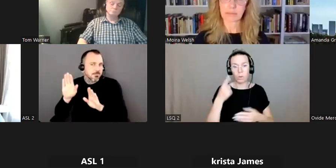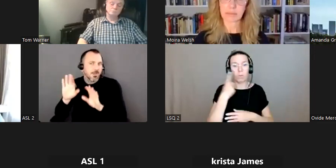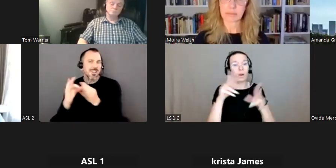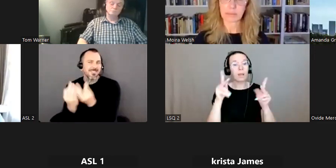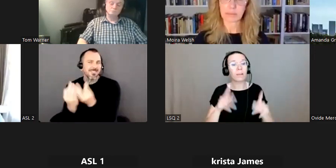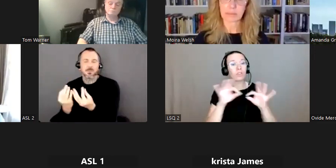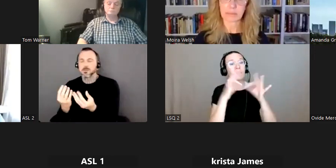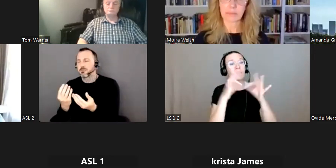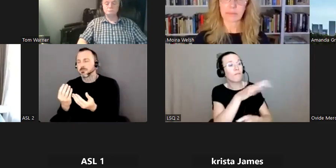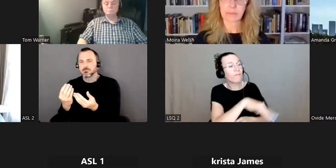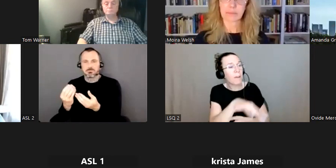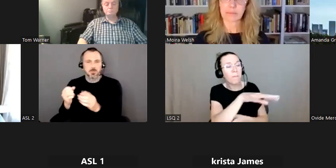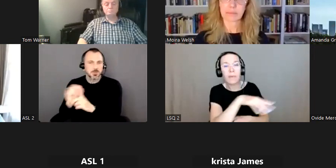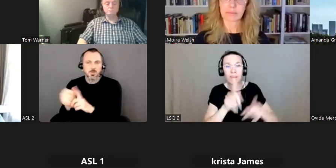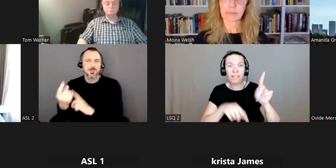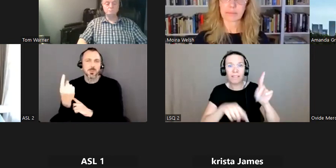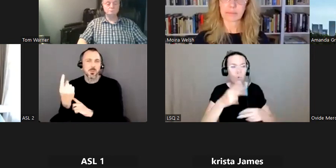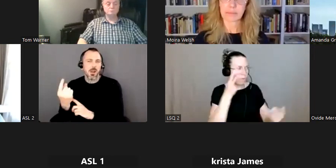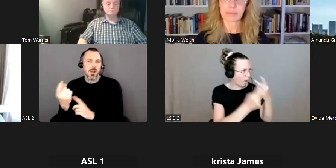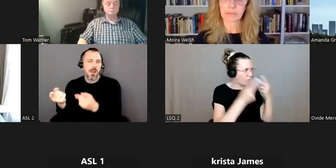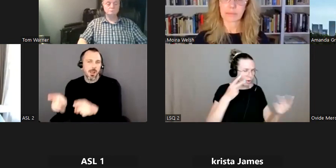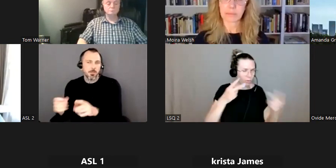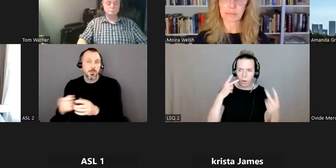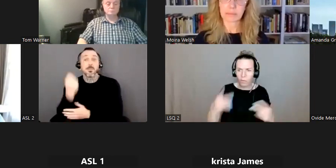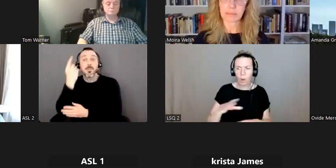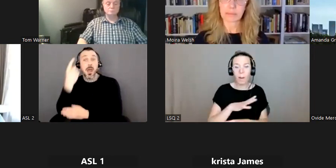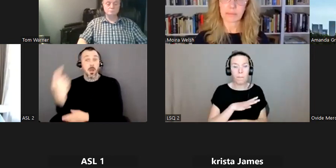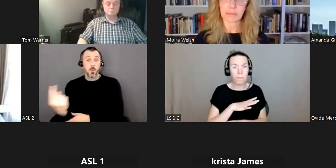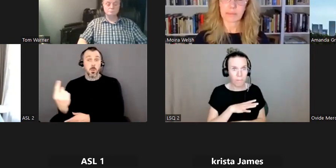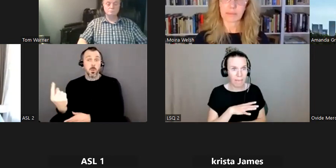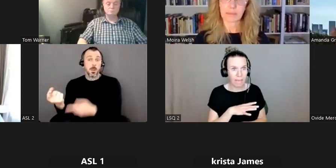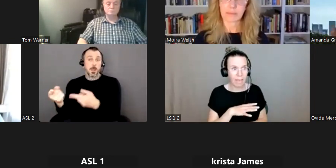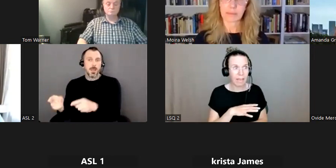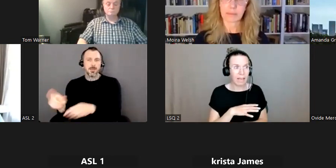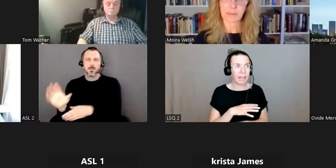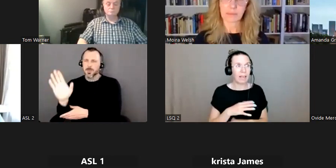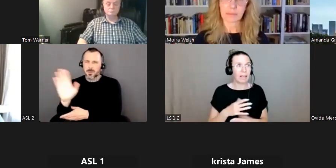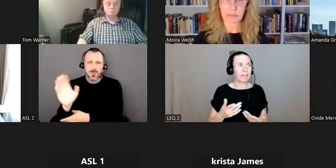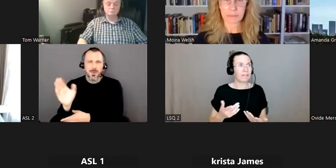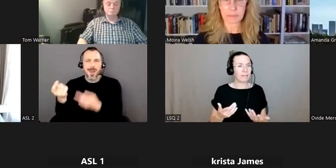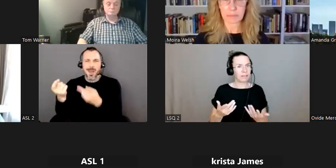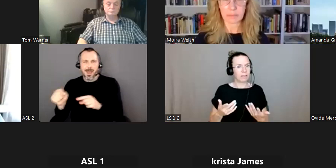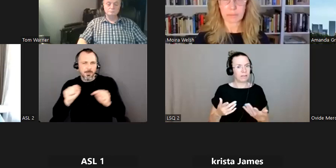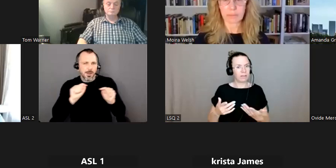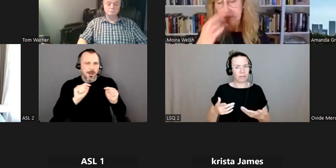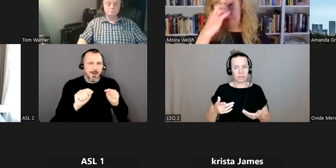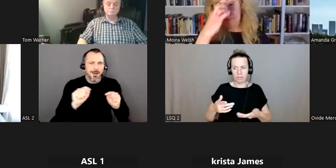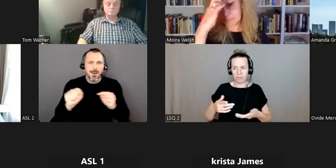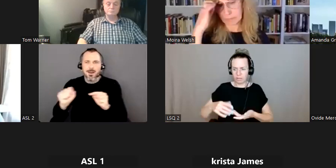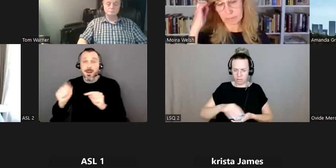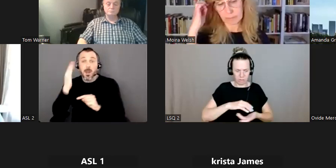want to argue for that it's not happening in a void, and that it's not just coming from nowhere, but it's about